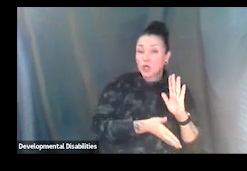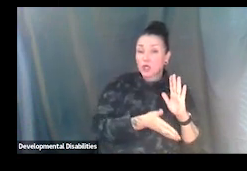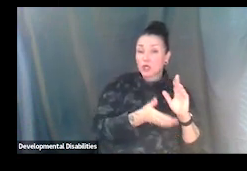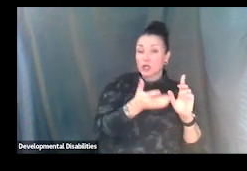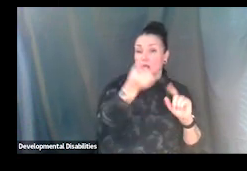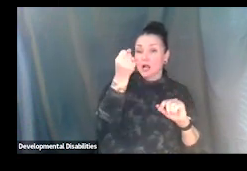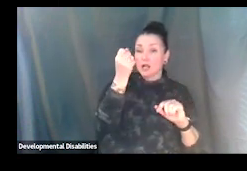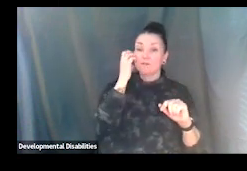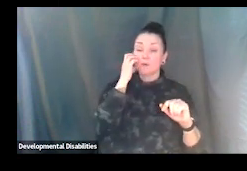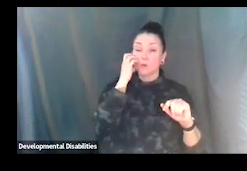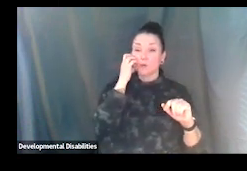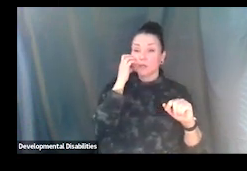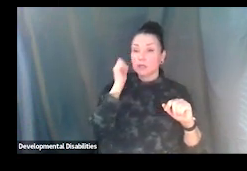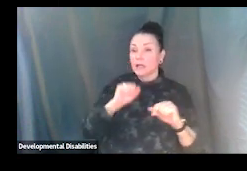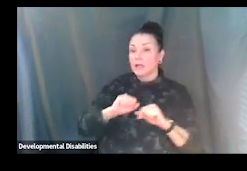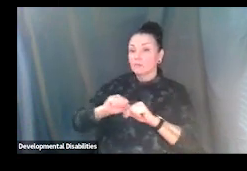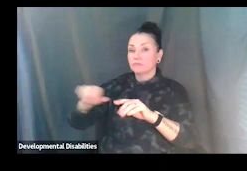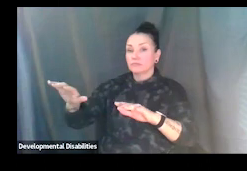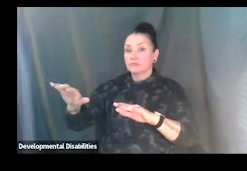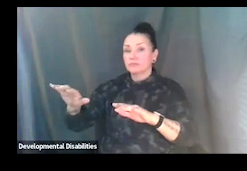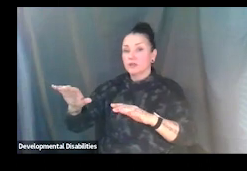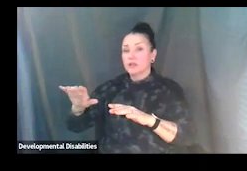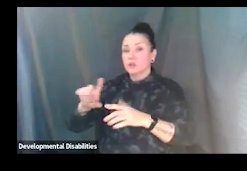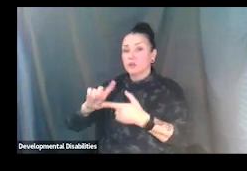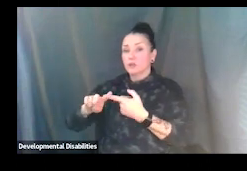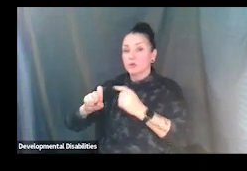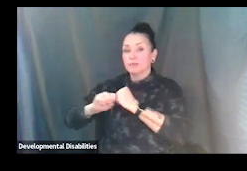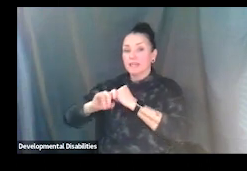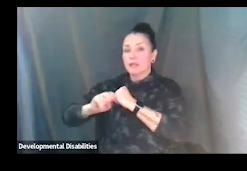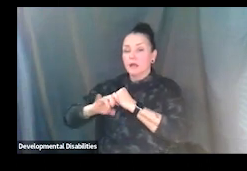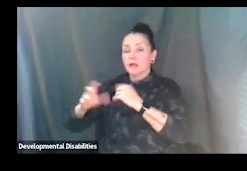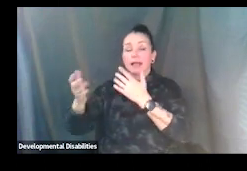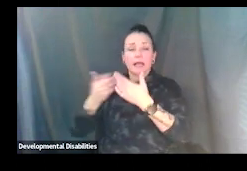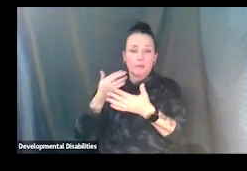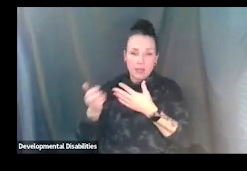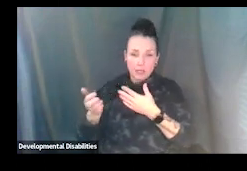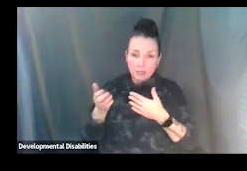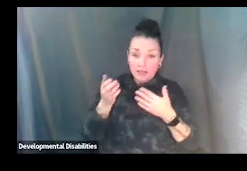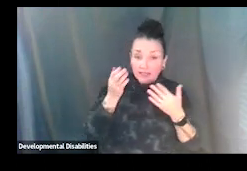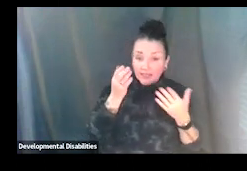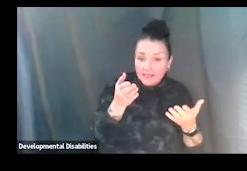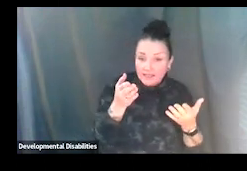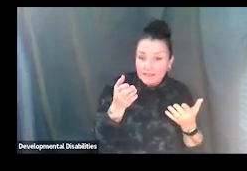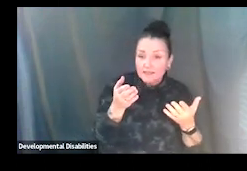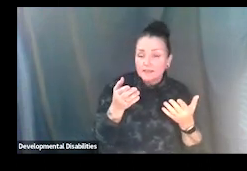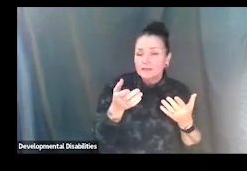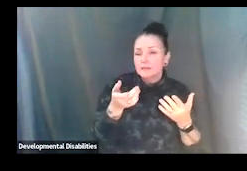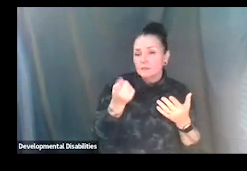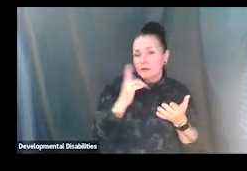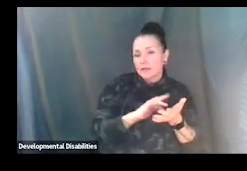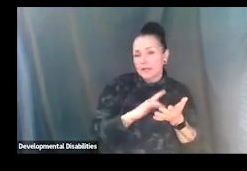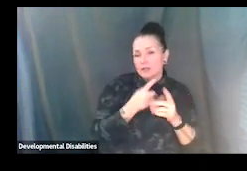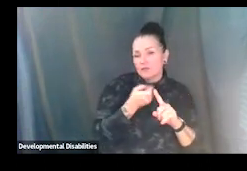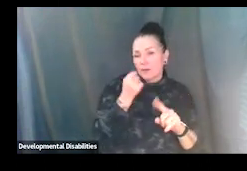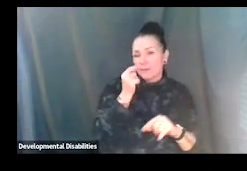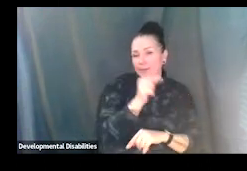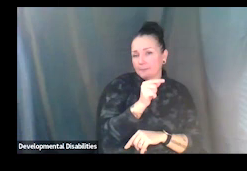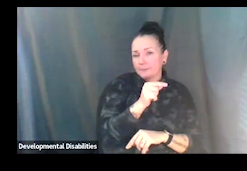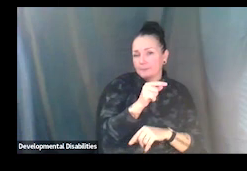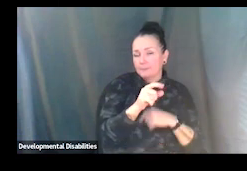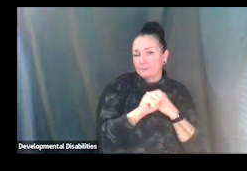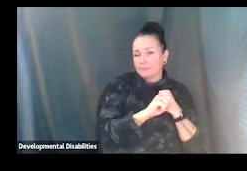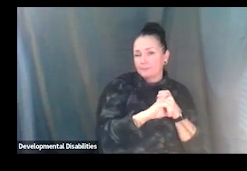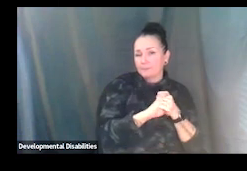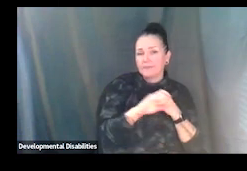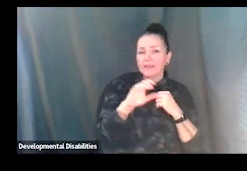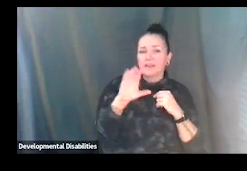sells something called Child Ease, and which is supposed to calm the overactive child. And the only way I know about this is a parent actually asked me, their son